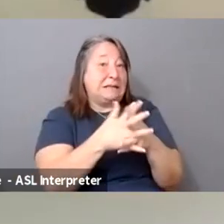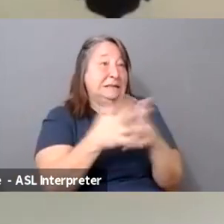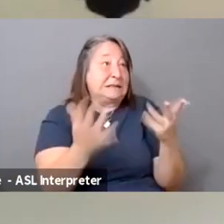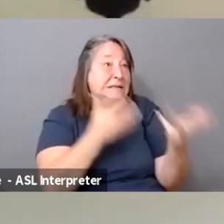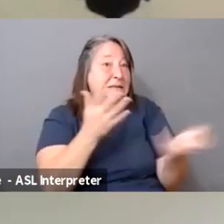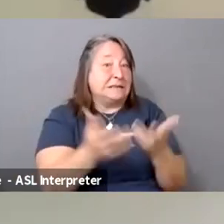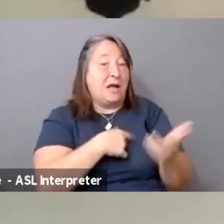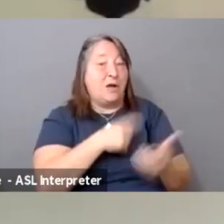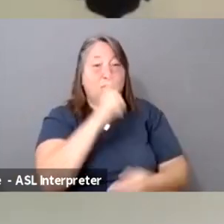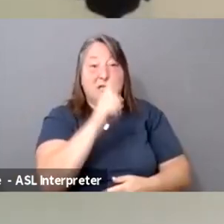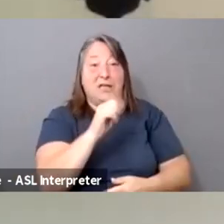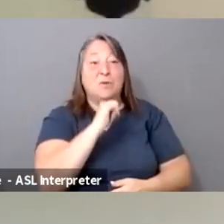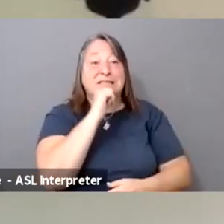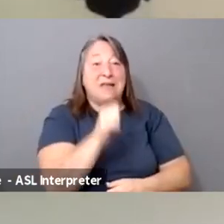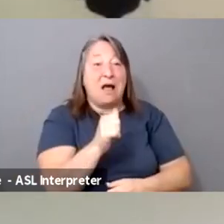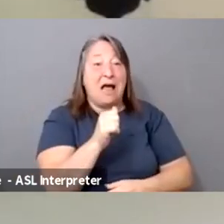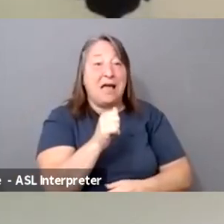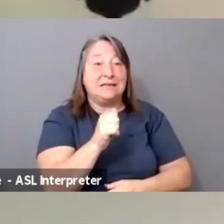not,